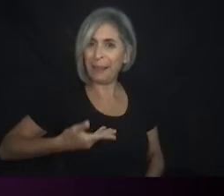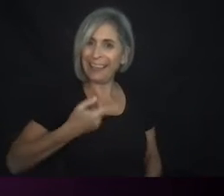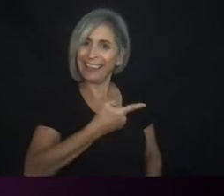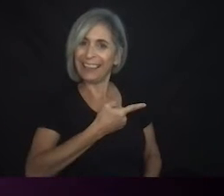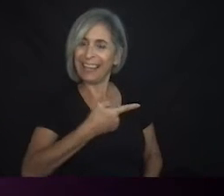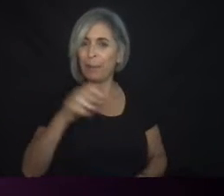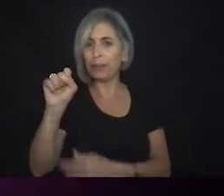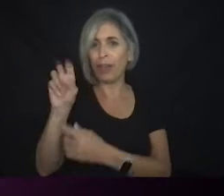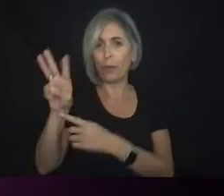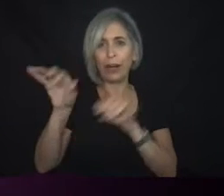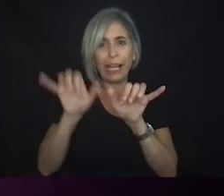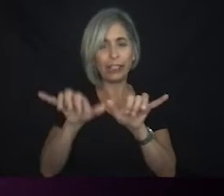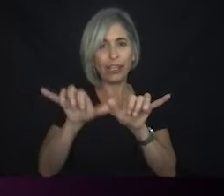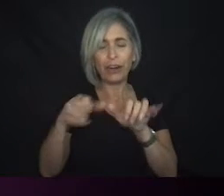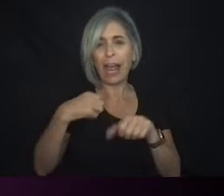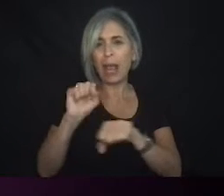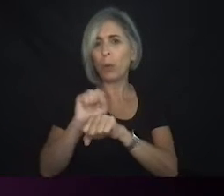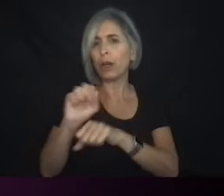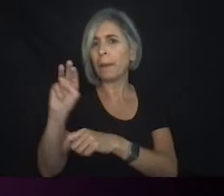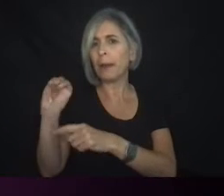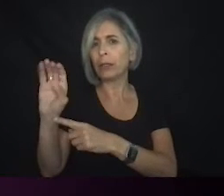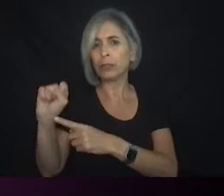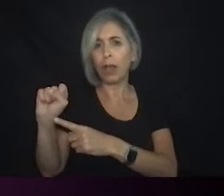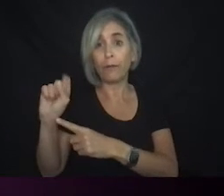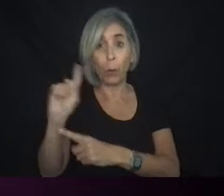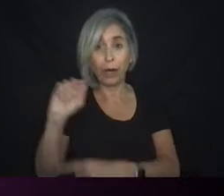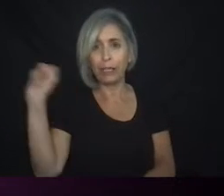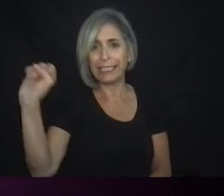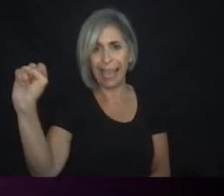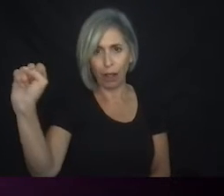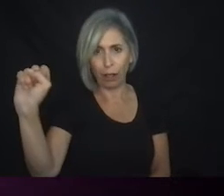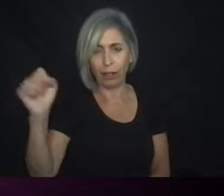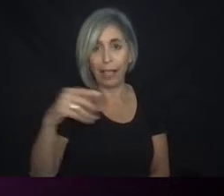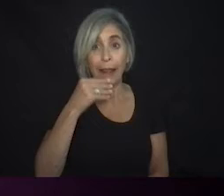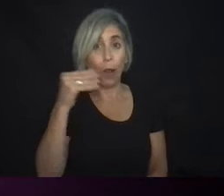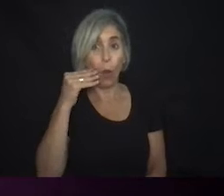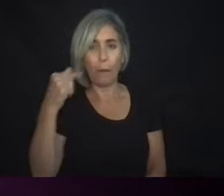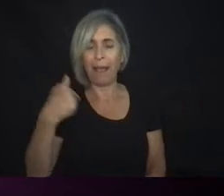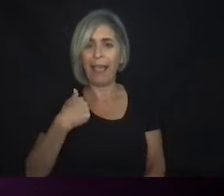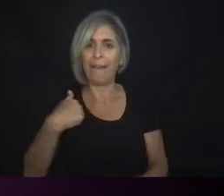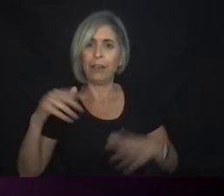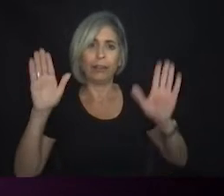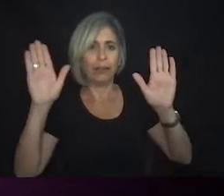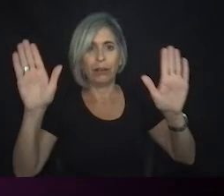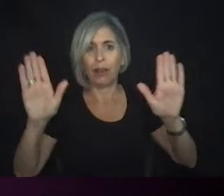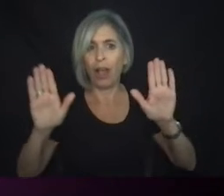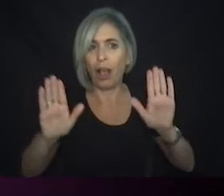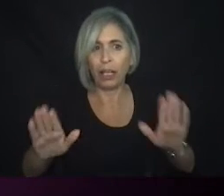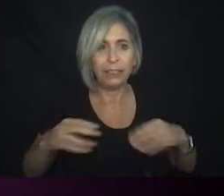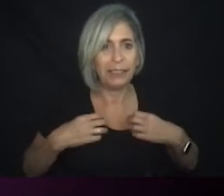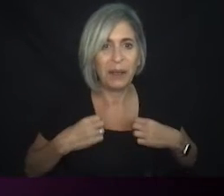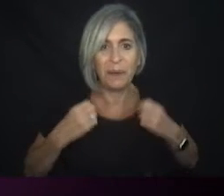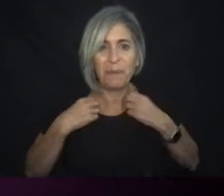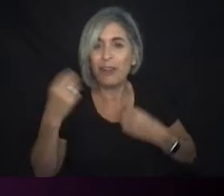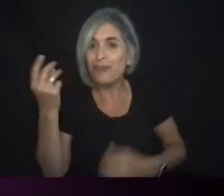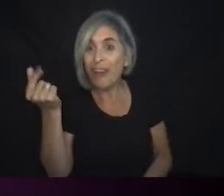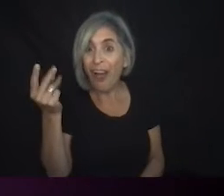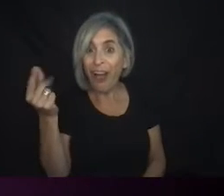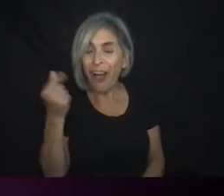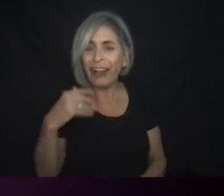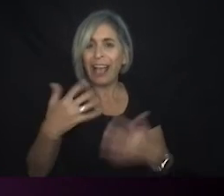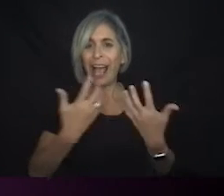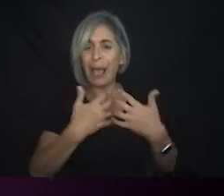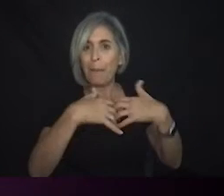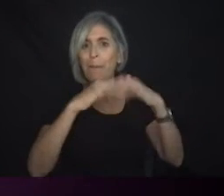a software engineer. I work at Microsoft in Seattle. Back at home, I have this awesome dog in the picture, and I build